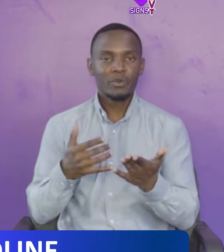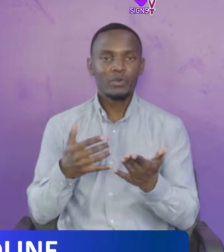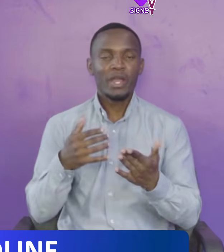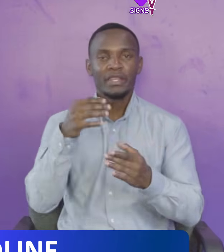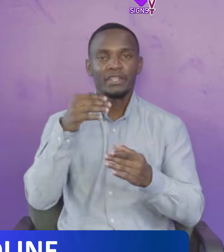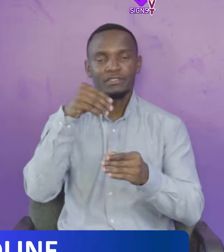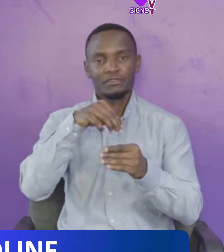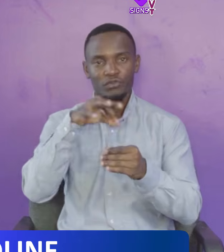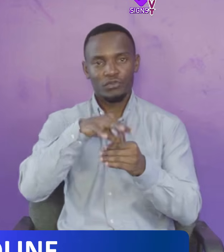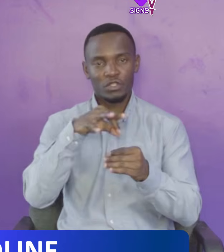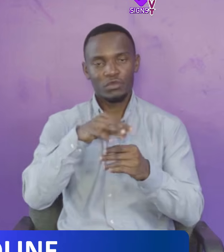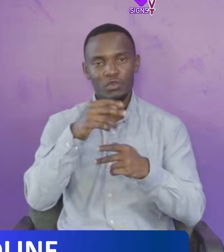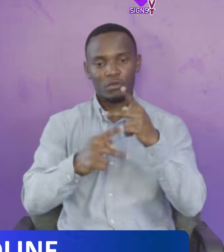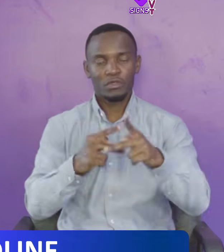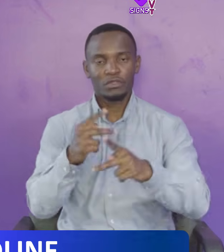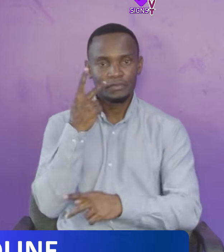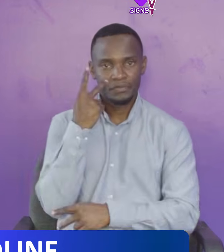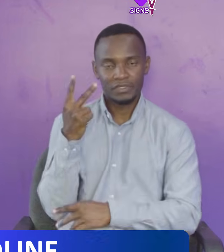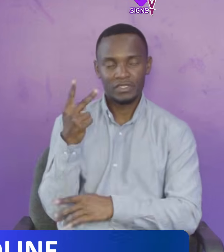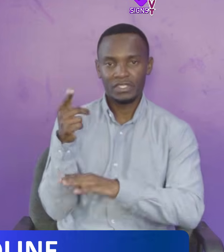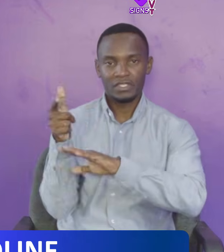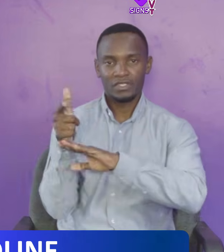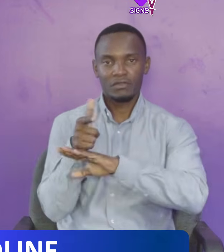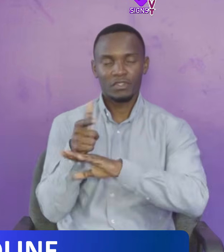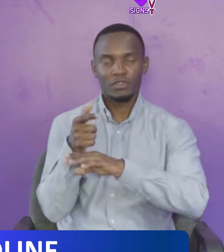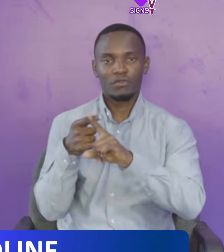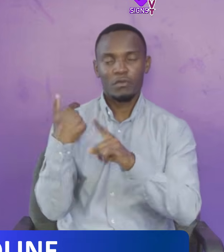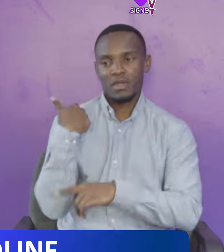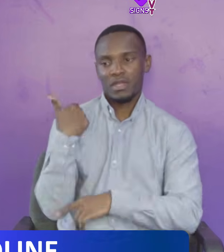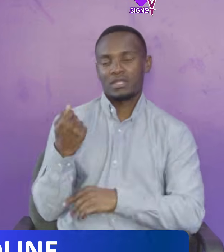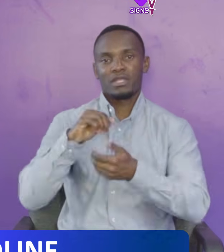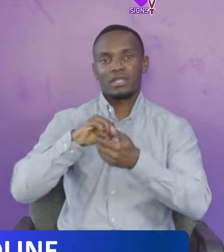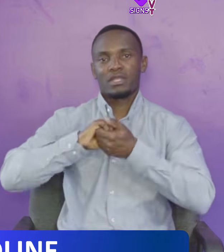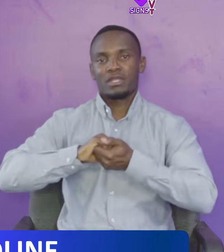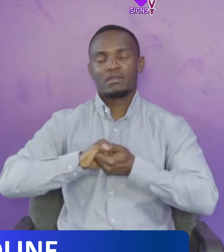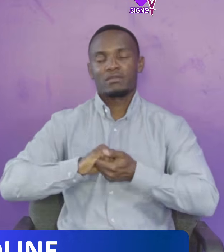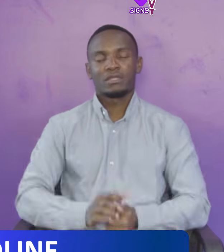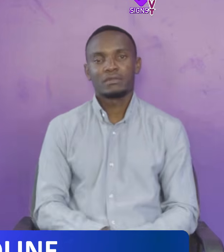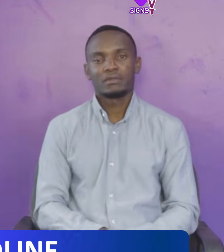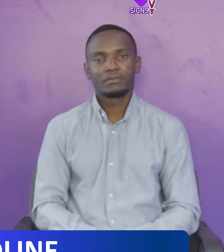are some of the pictures from yesterday's engagement.